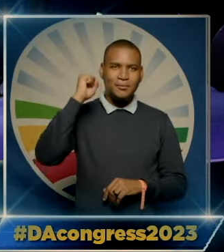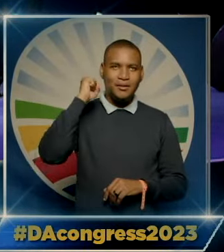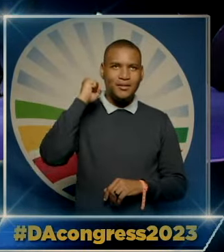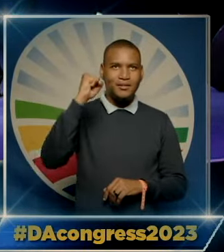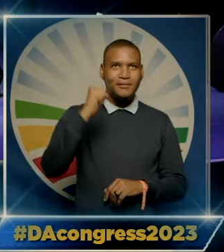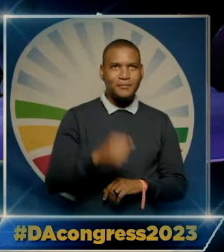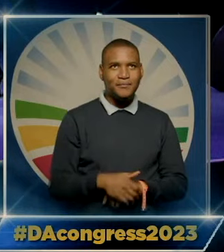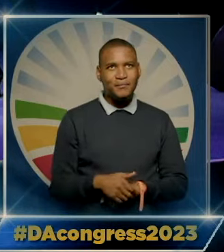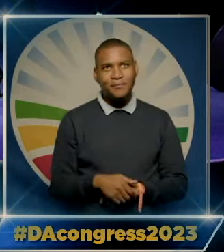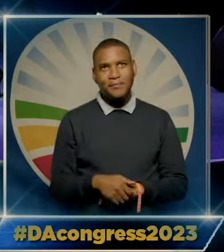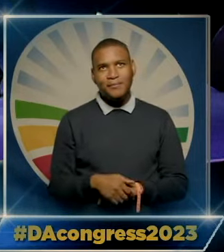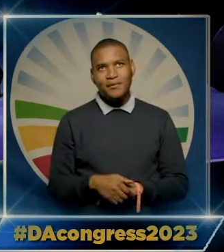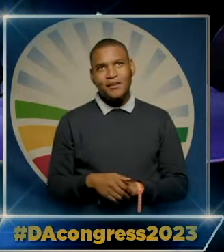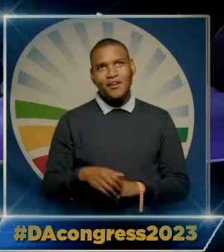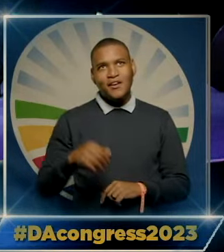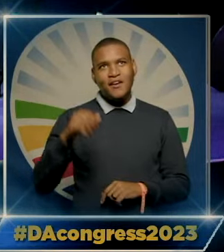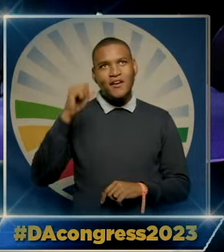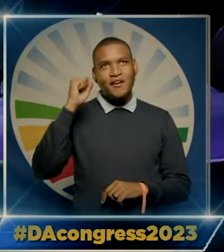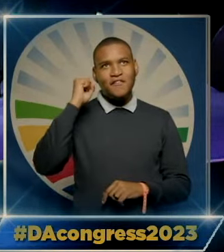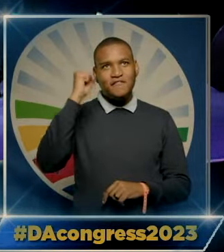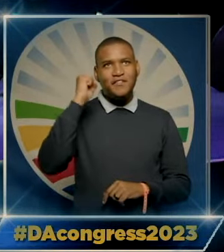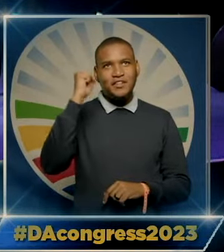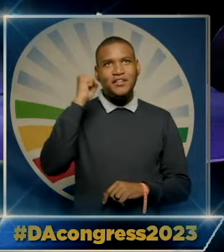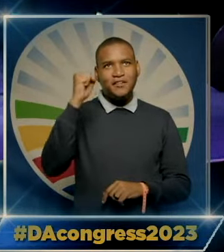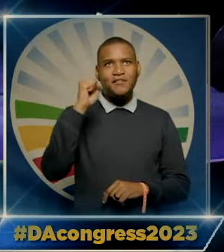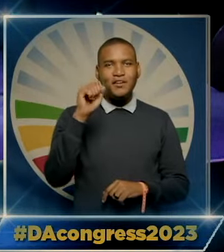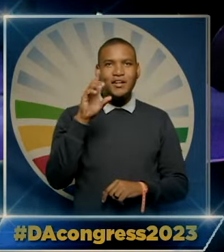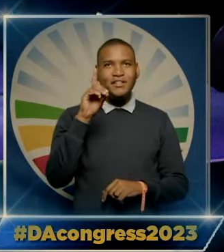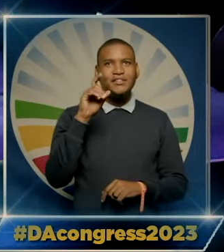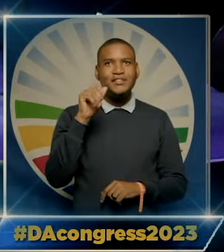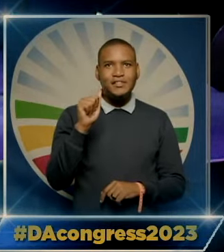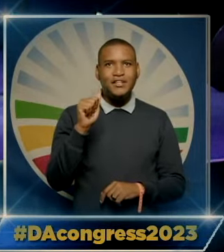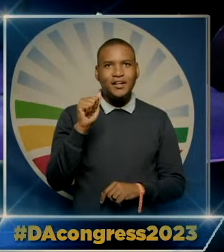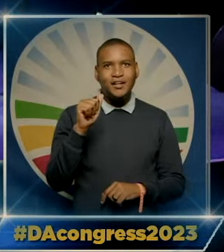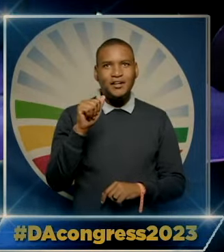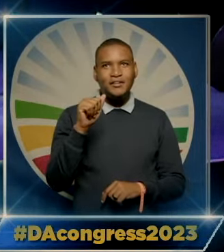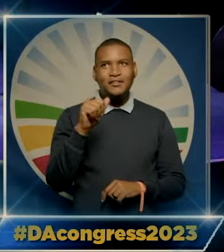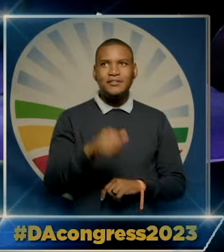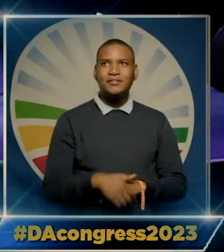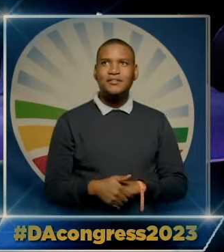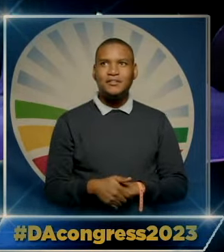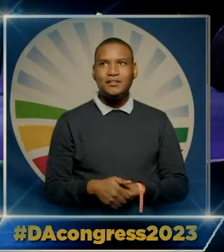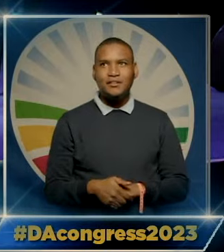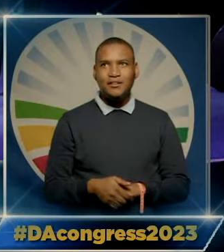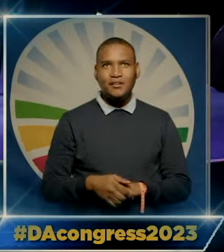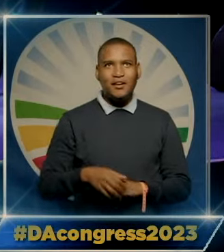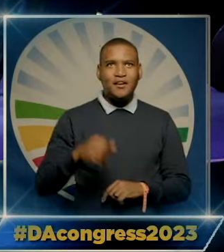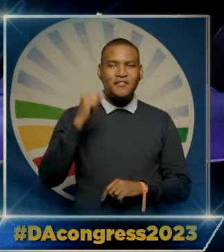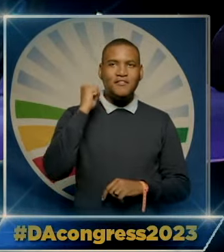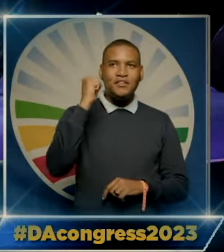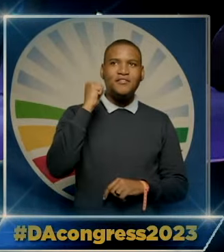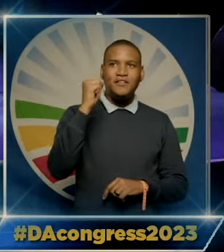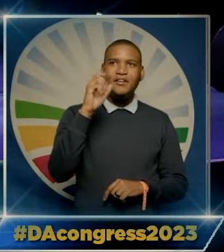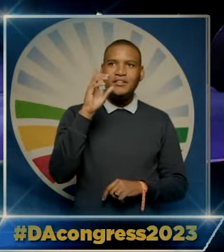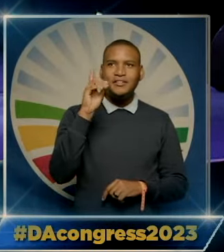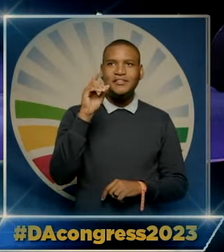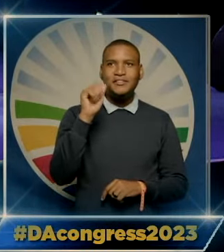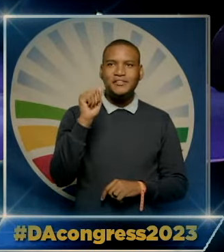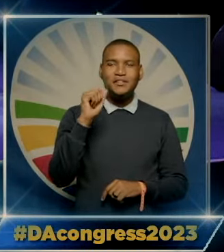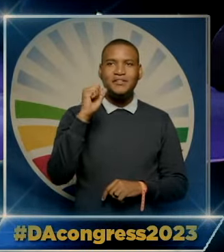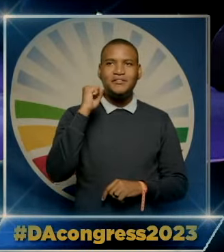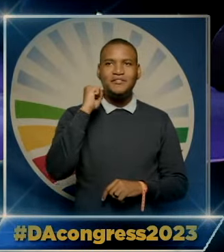Mandla, viva DA, DA, viva! Viva! Viva DA, DA, viva!